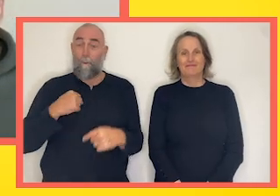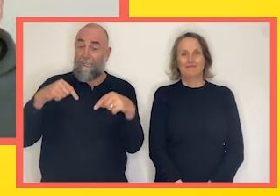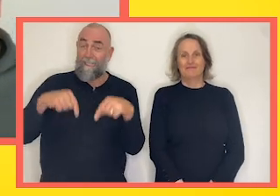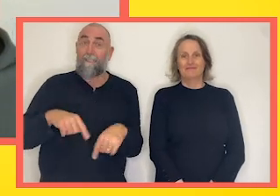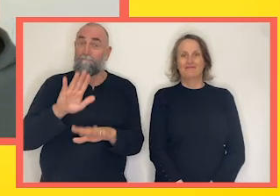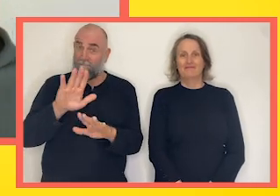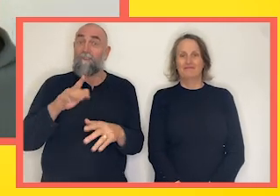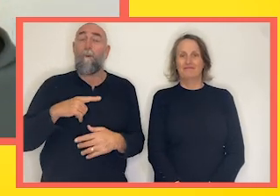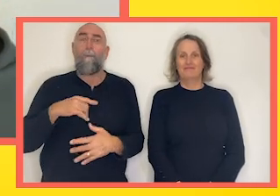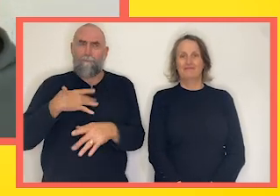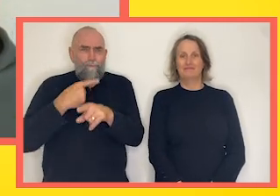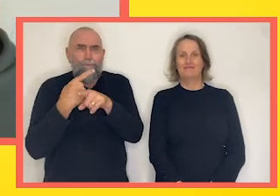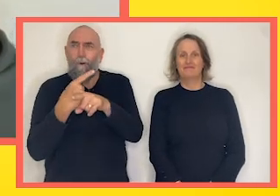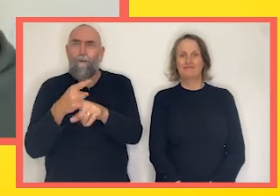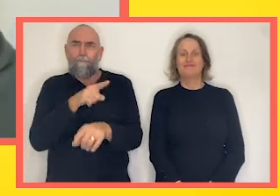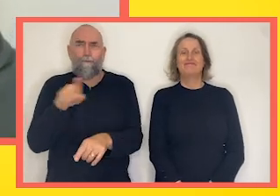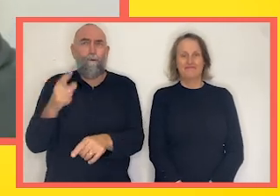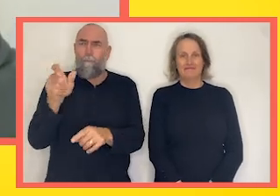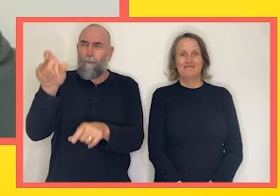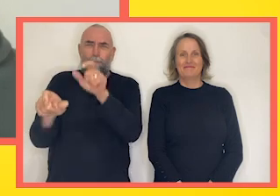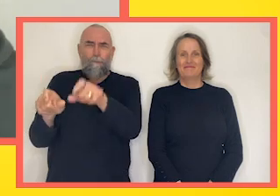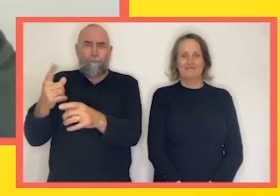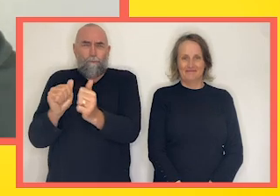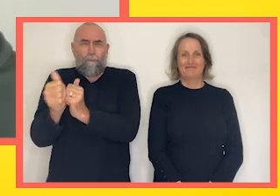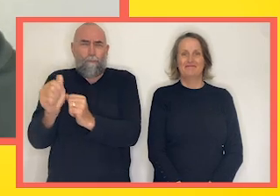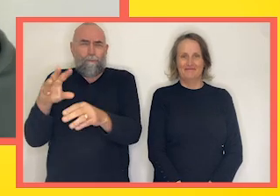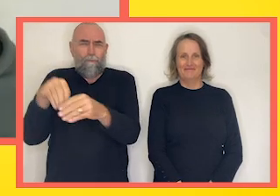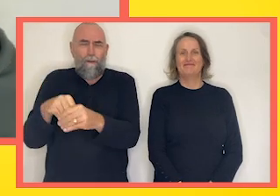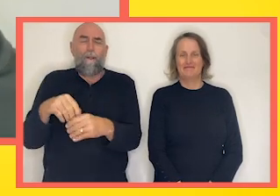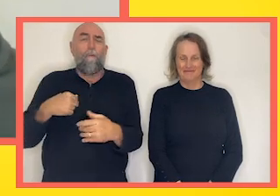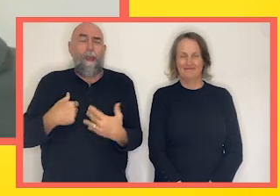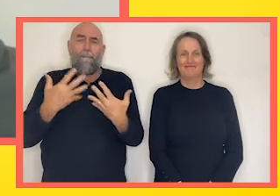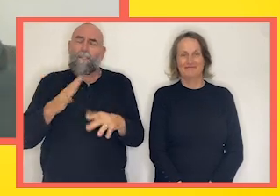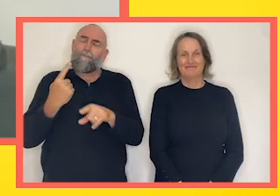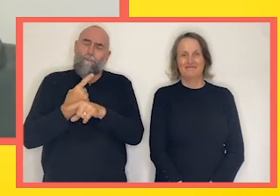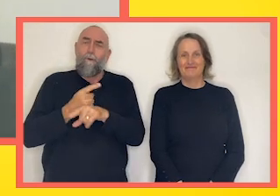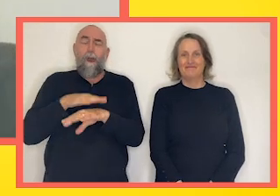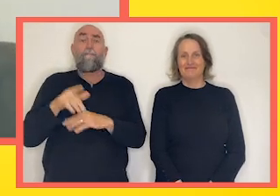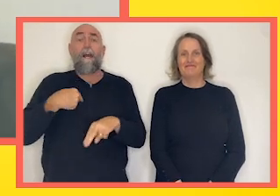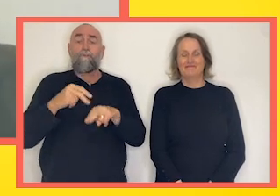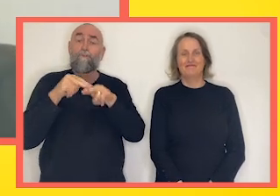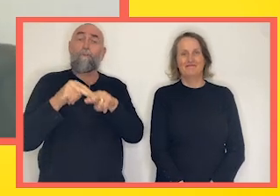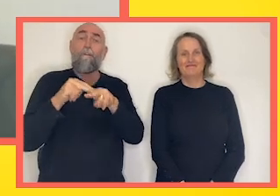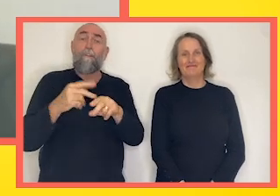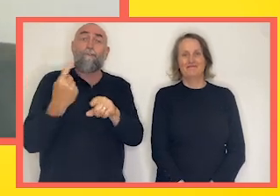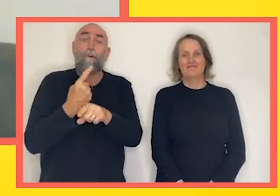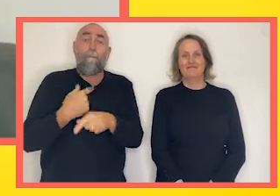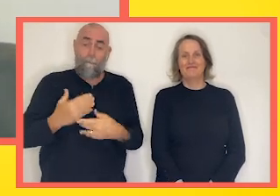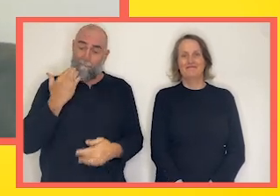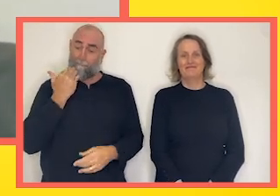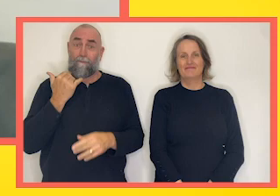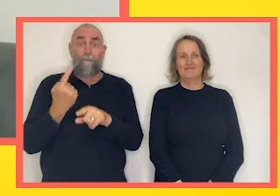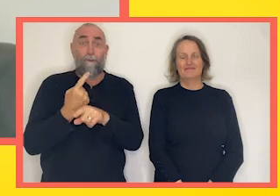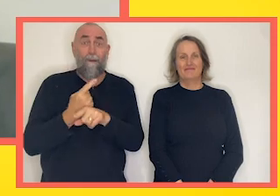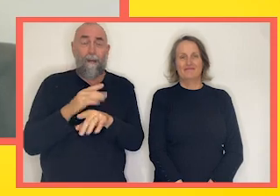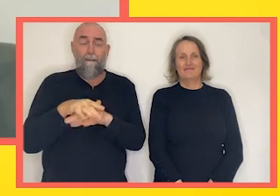of course, is to have a yarn to our great athletes out there. We've covered this at the top of the show. Our surfing credibility